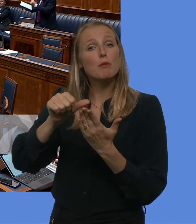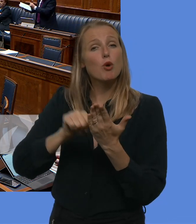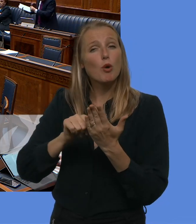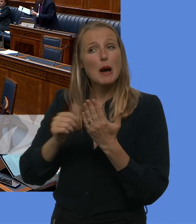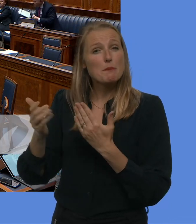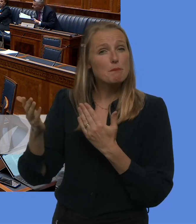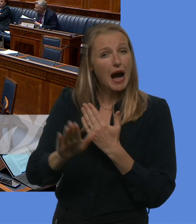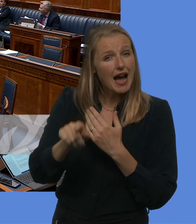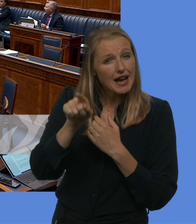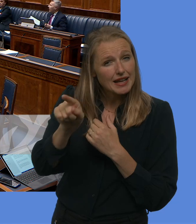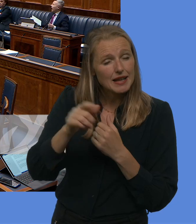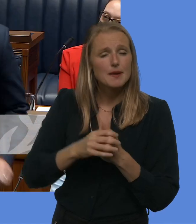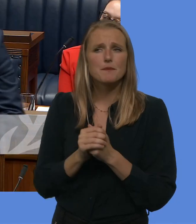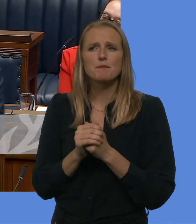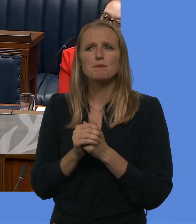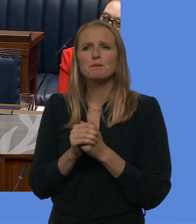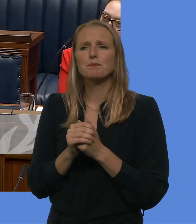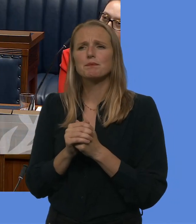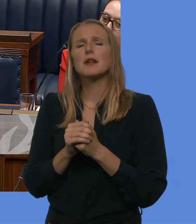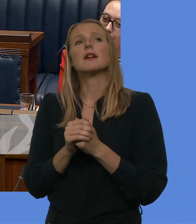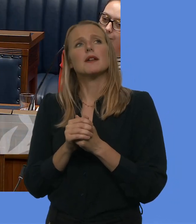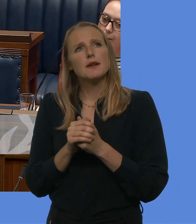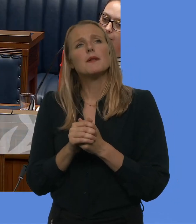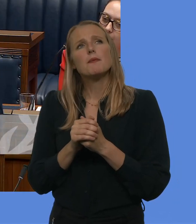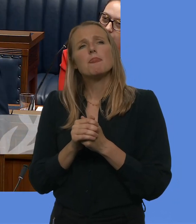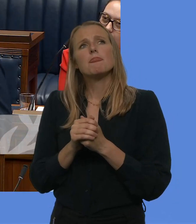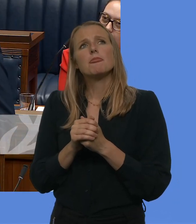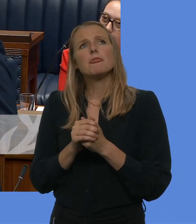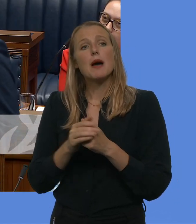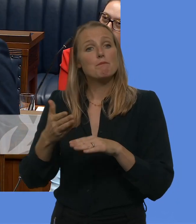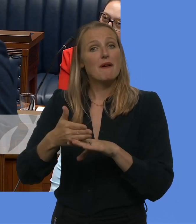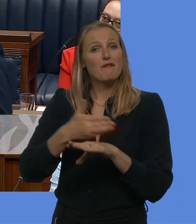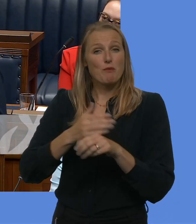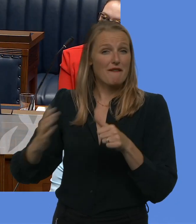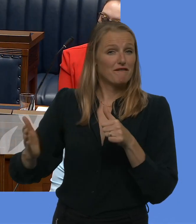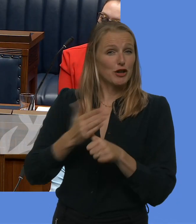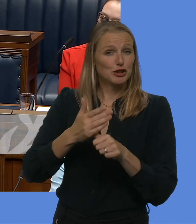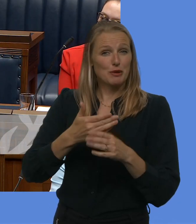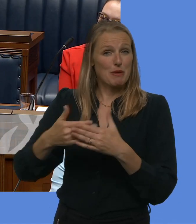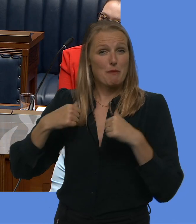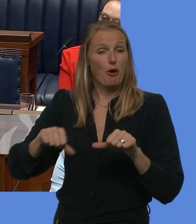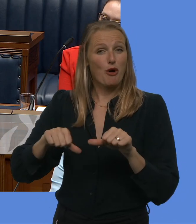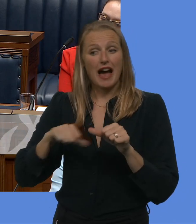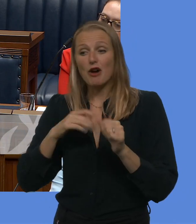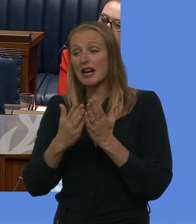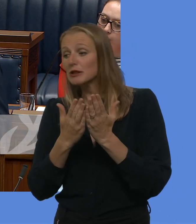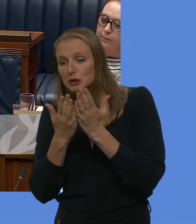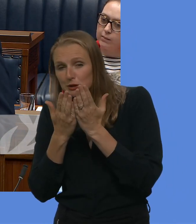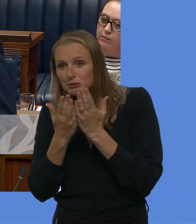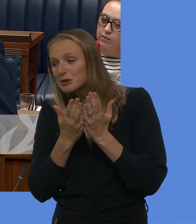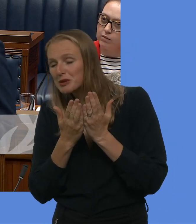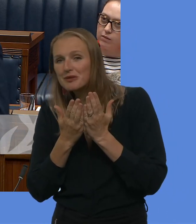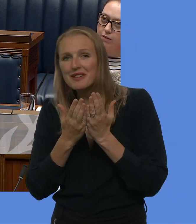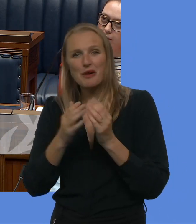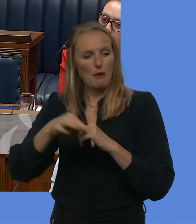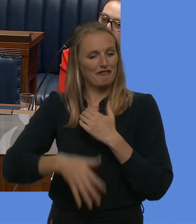Minister. Mr Speaker, before my first child was even born, I was reading to my wife.